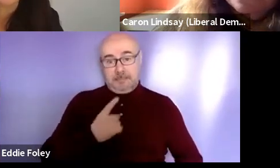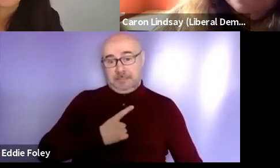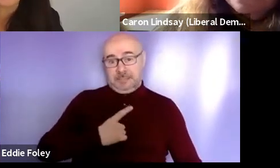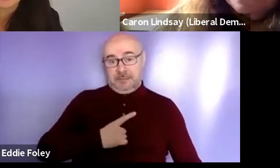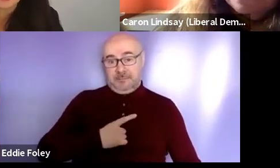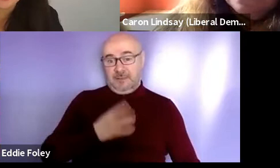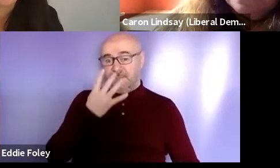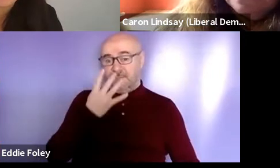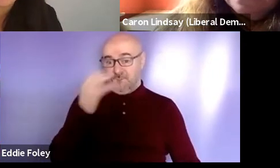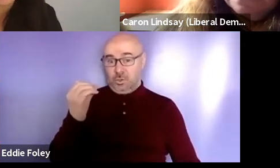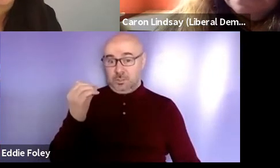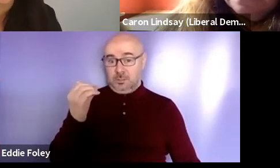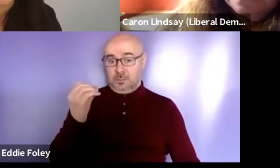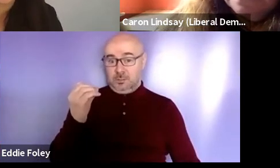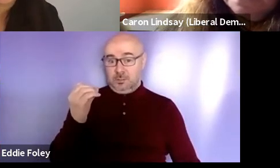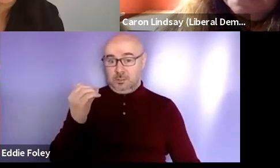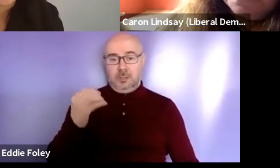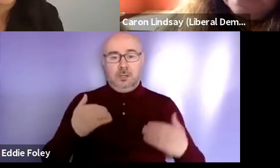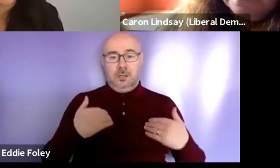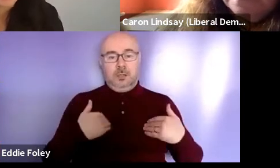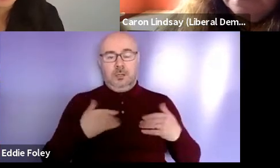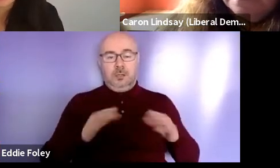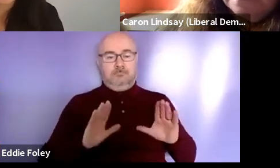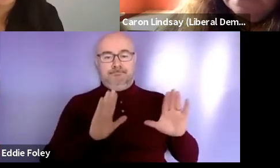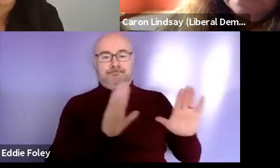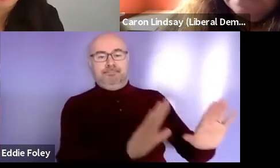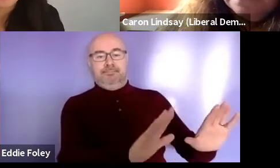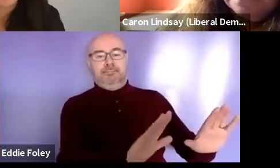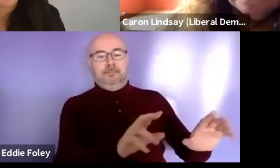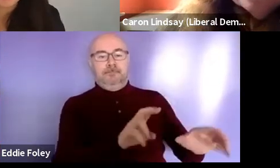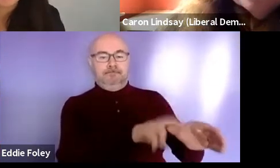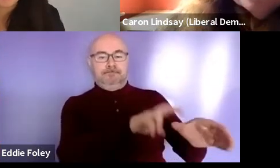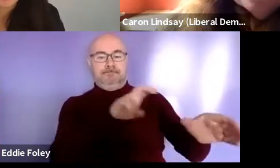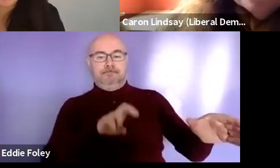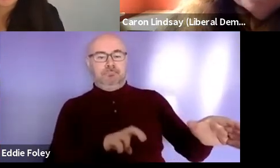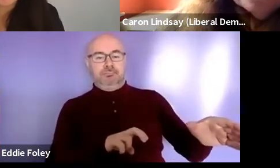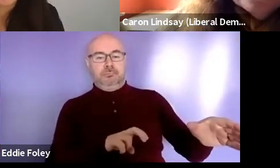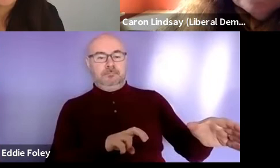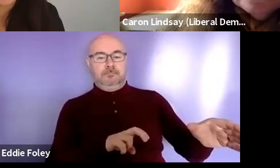because they feel that being an MSP and being a minister isn't compatible with being